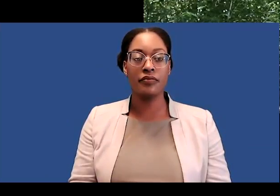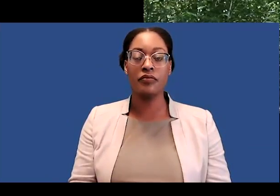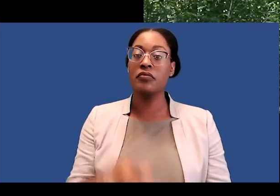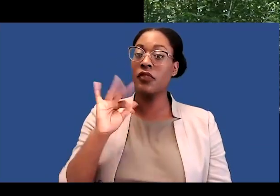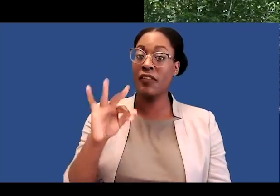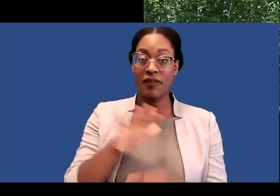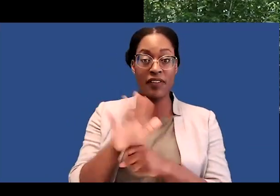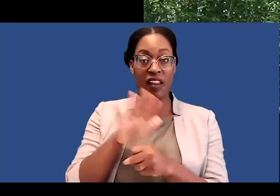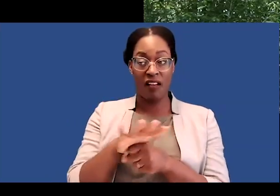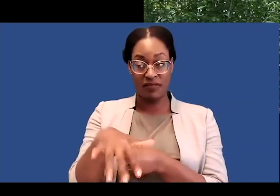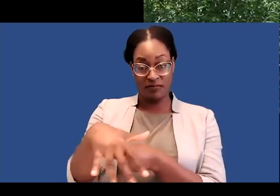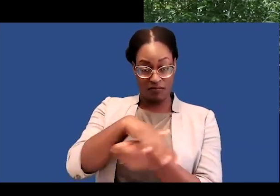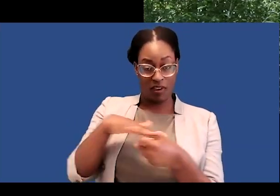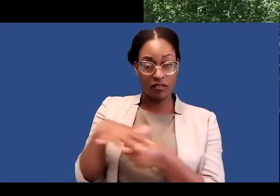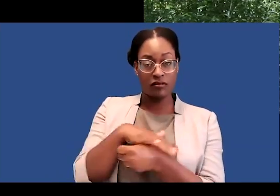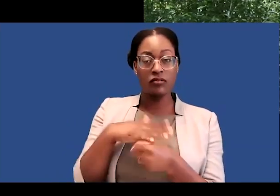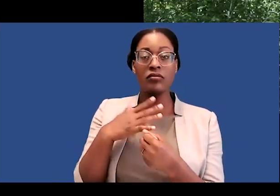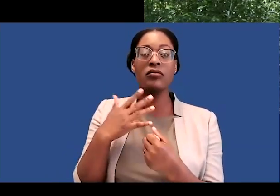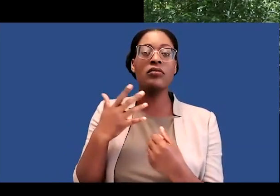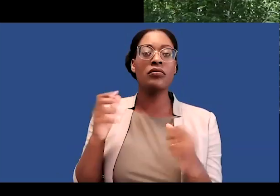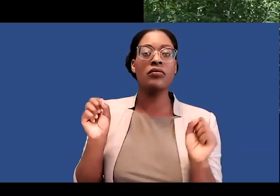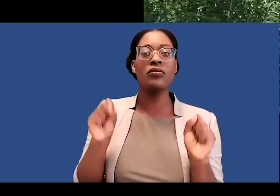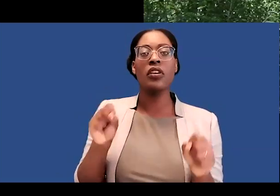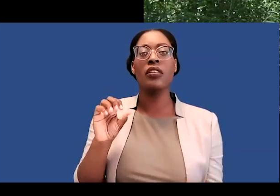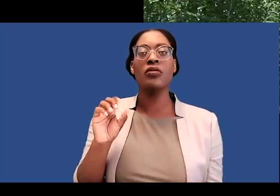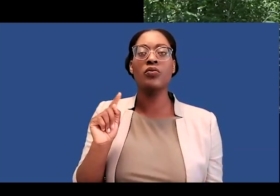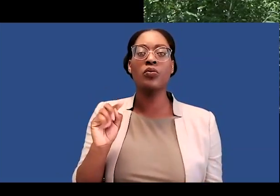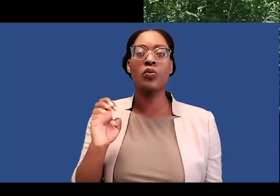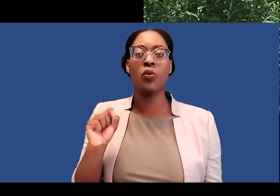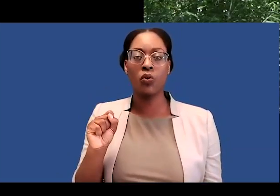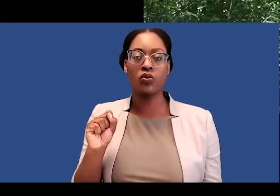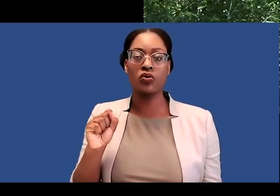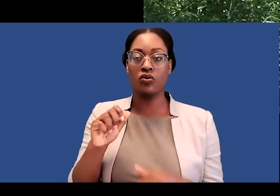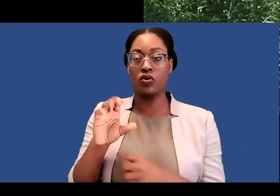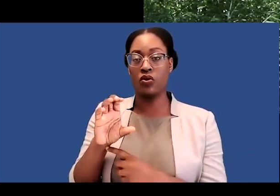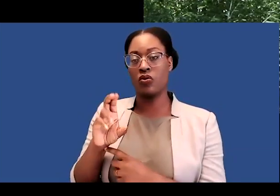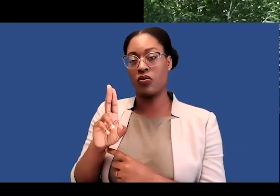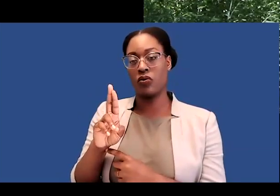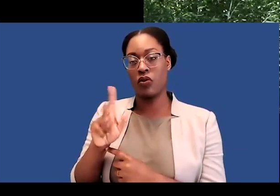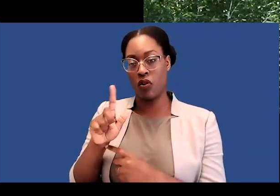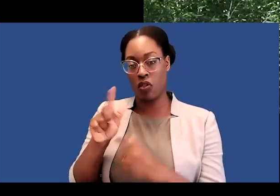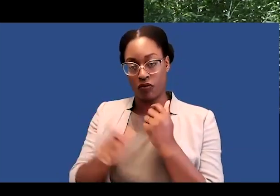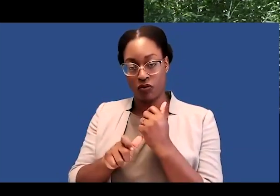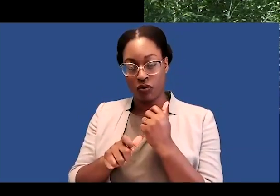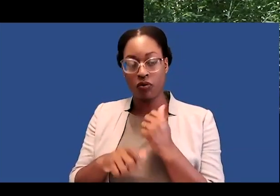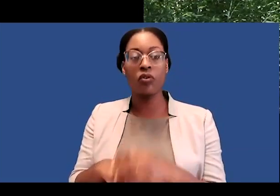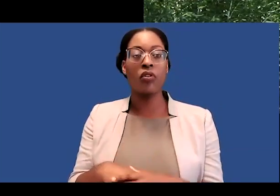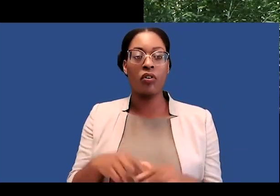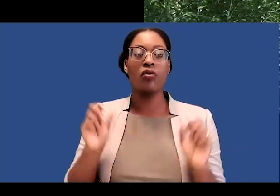If you have space here, you can curl the toes under and go ahead and bring the hands down onto the feet.